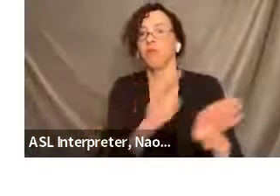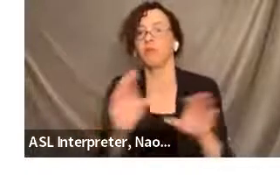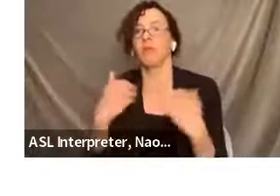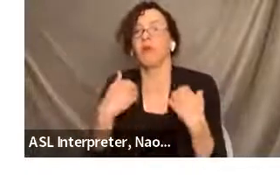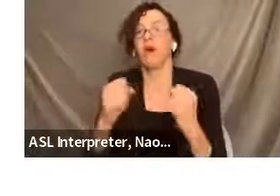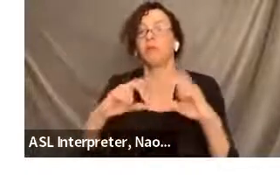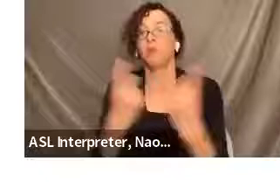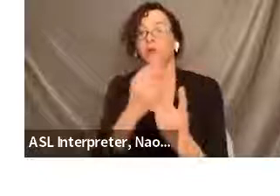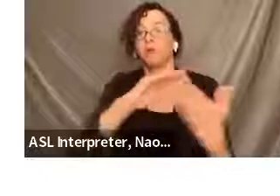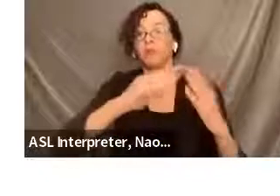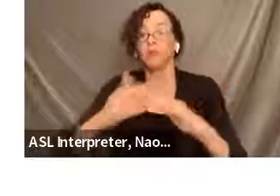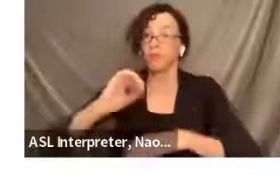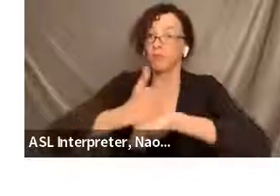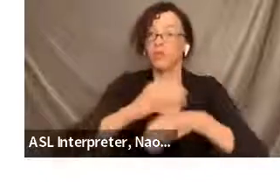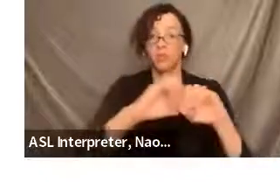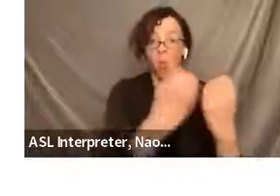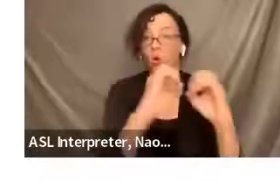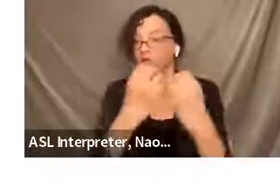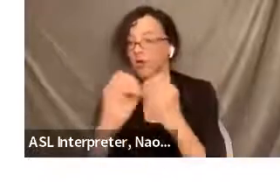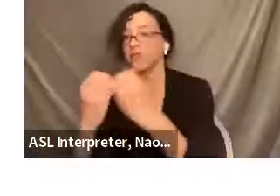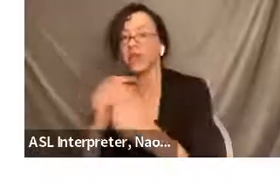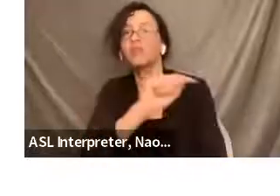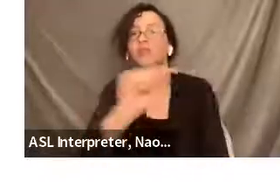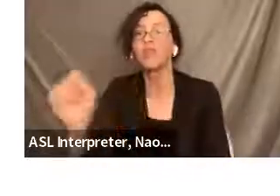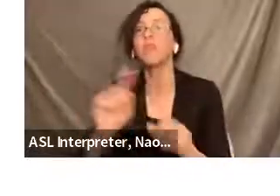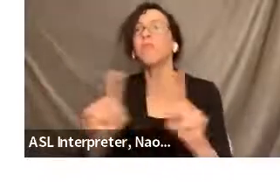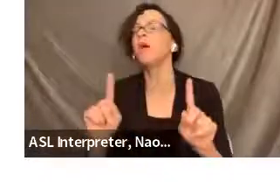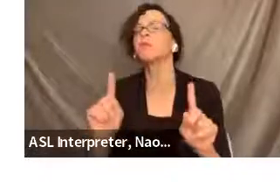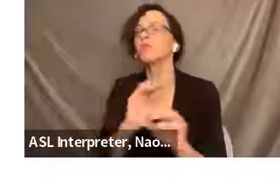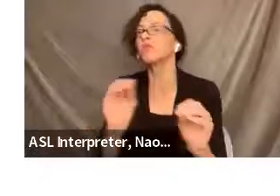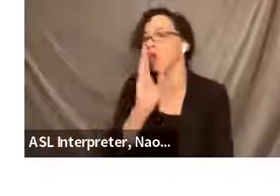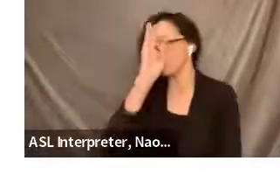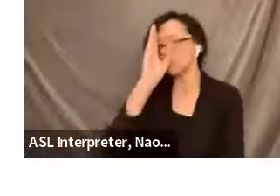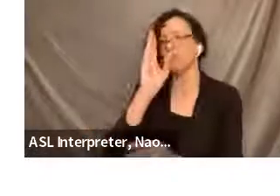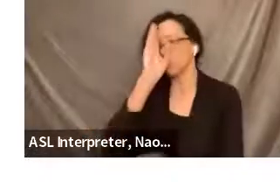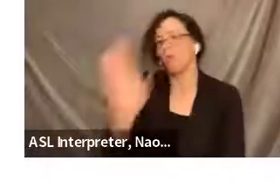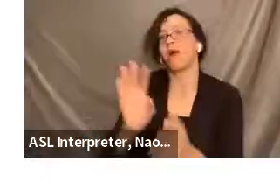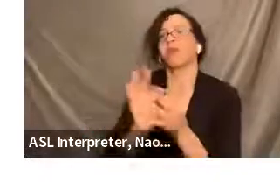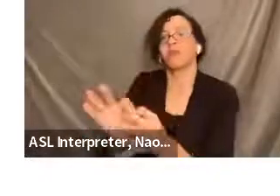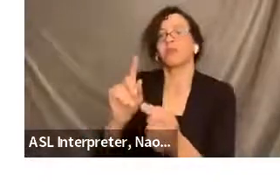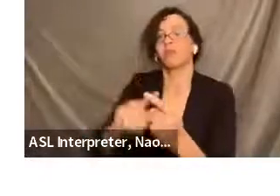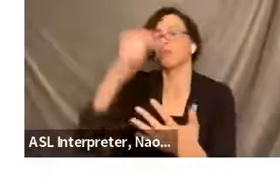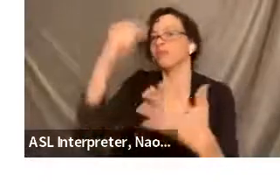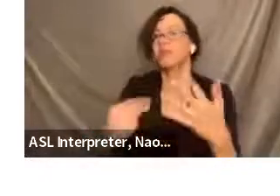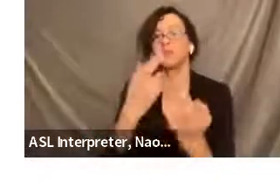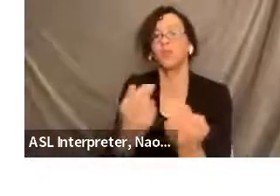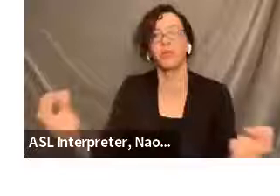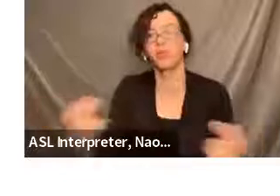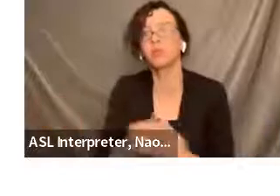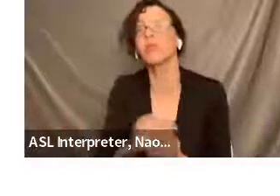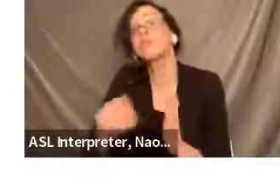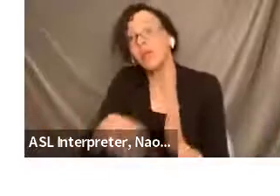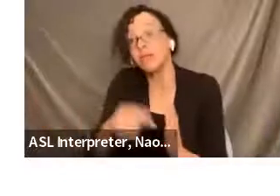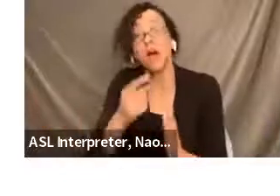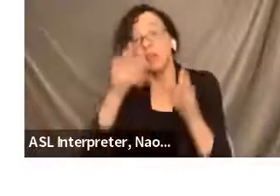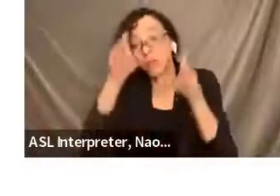community-based organizations, but there's no direct connect to those resources. Sometimes someone could just need someone to